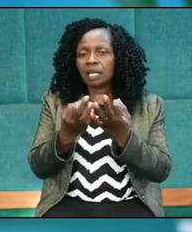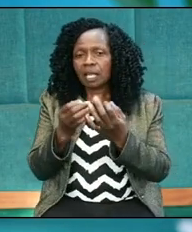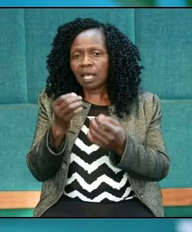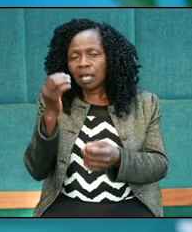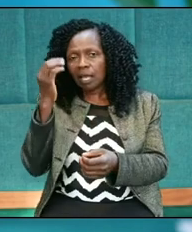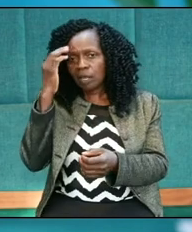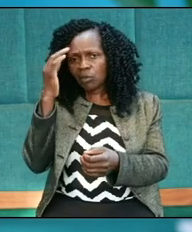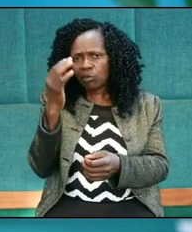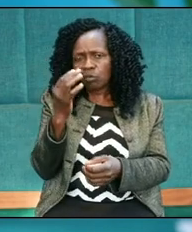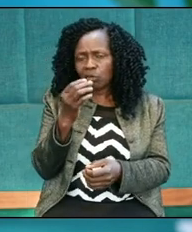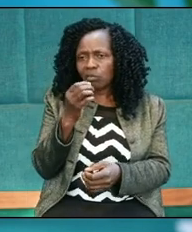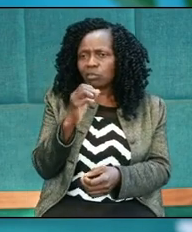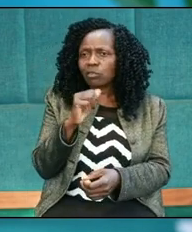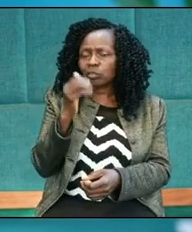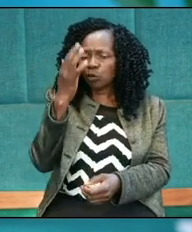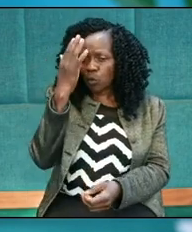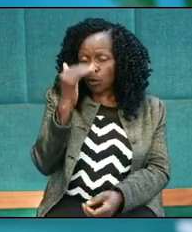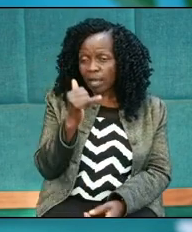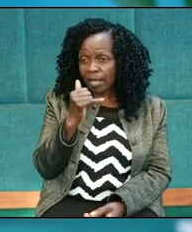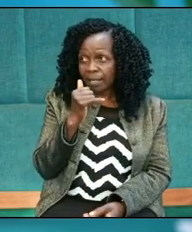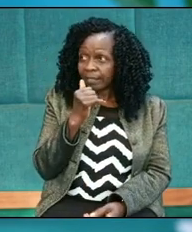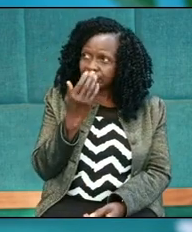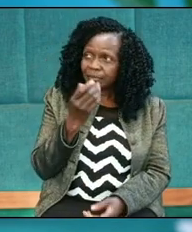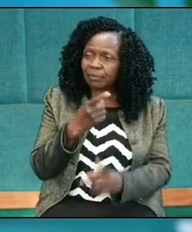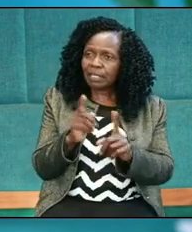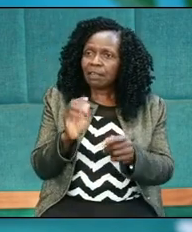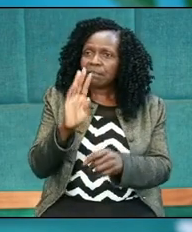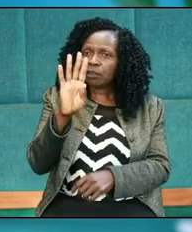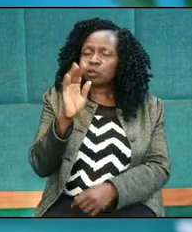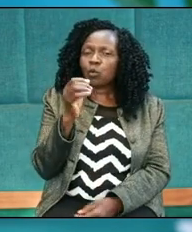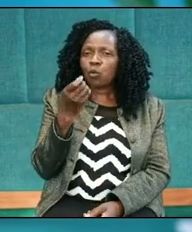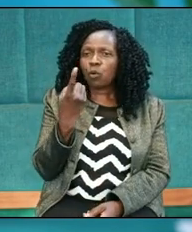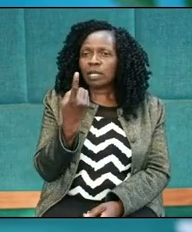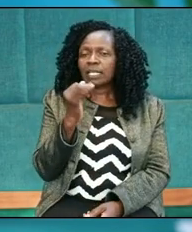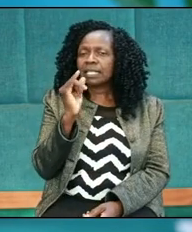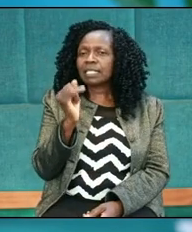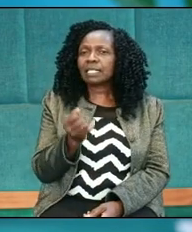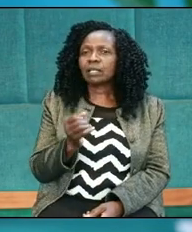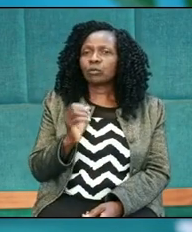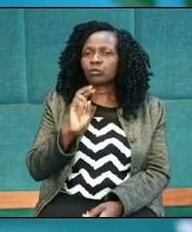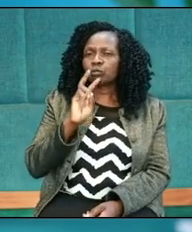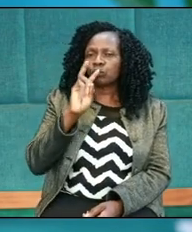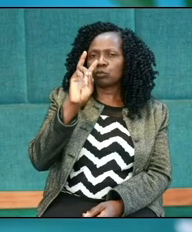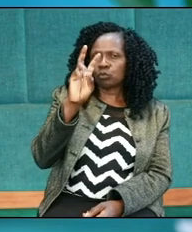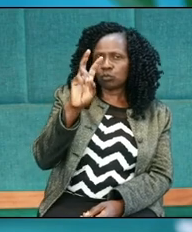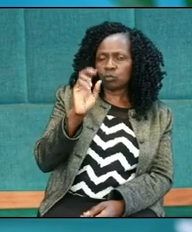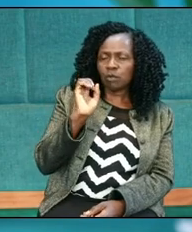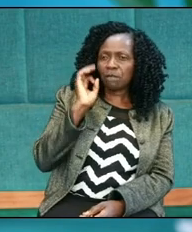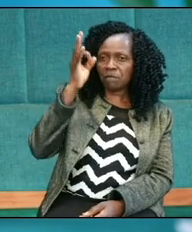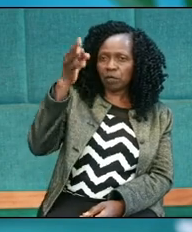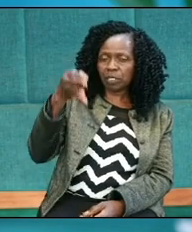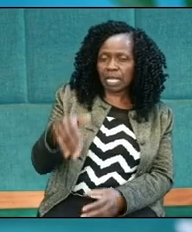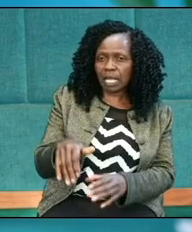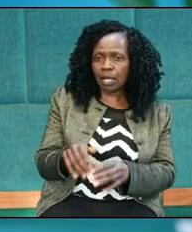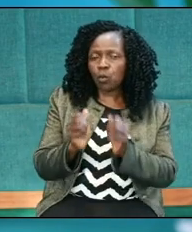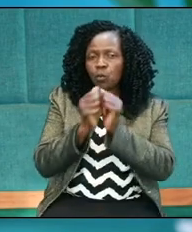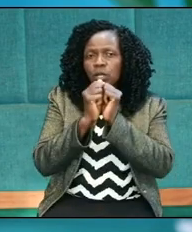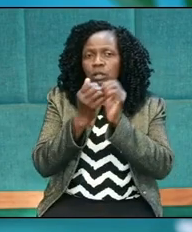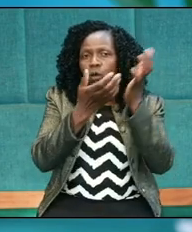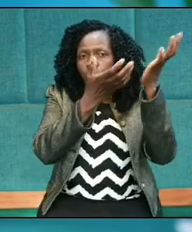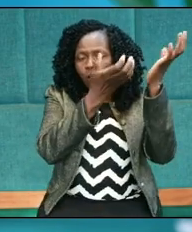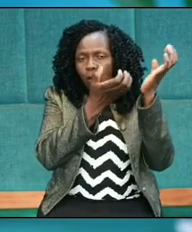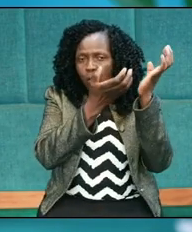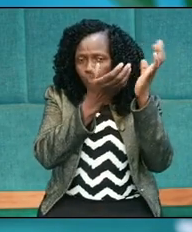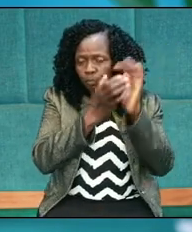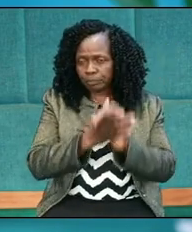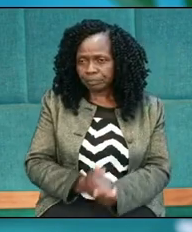was neat. The fourth one is look the future with hope. You know, when you